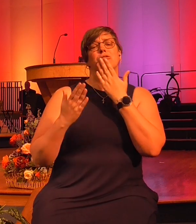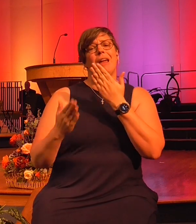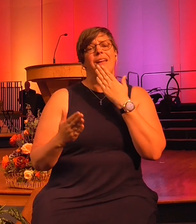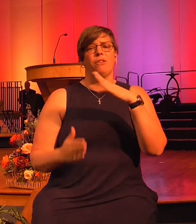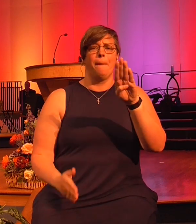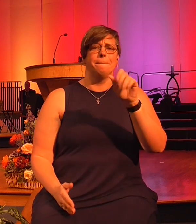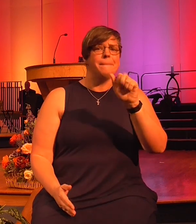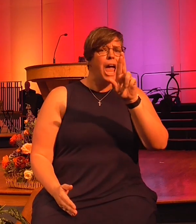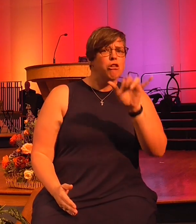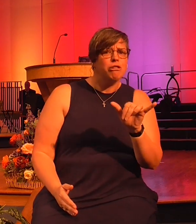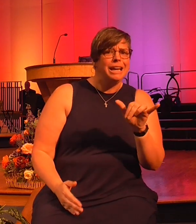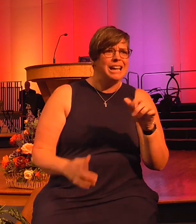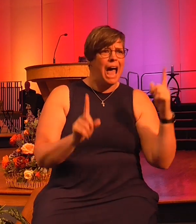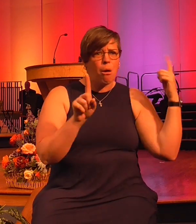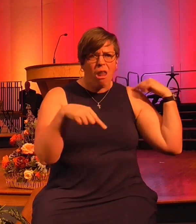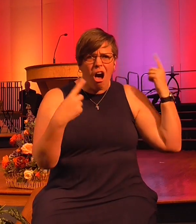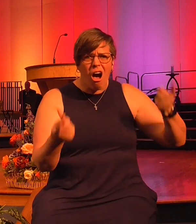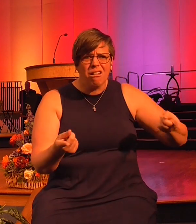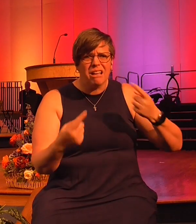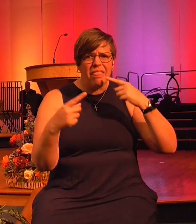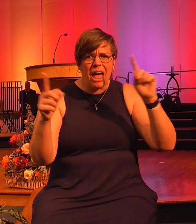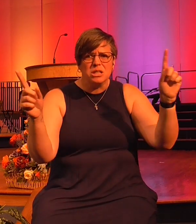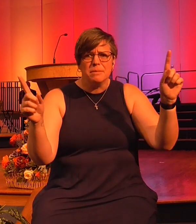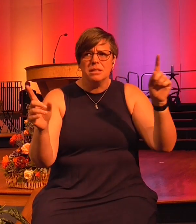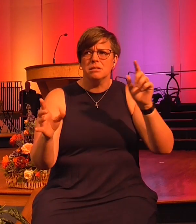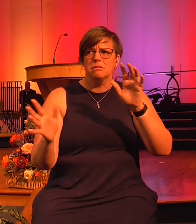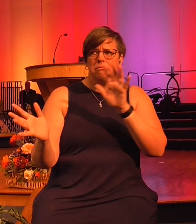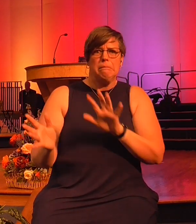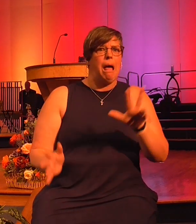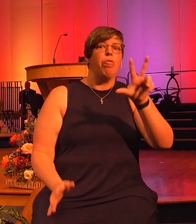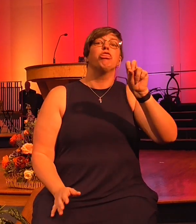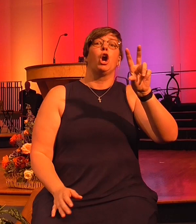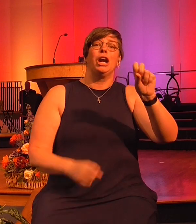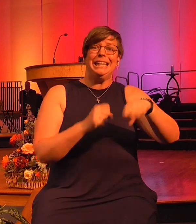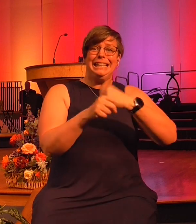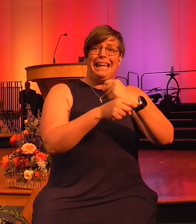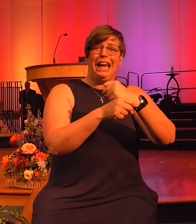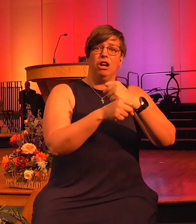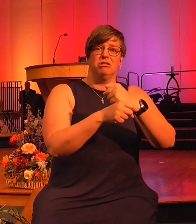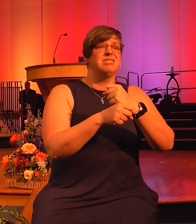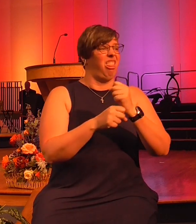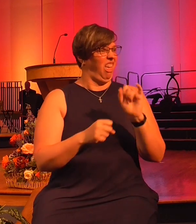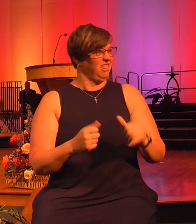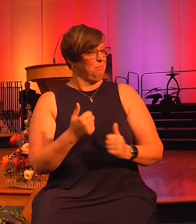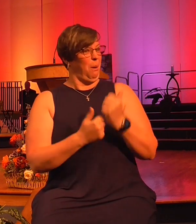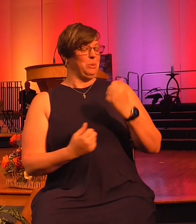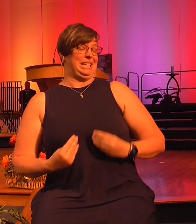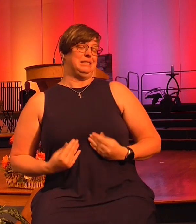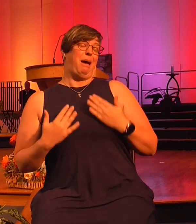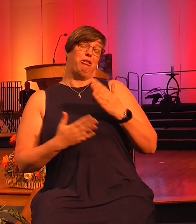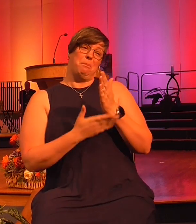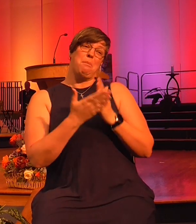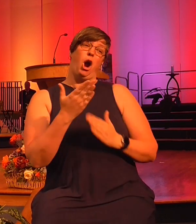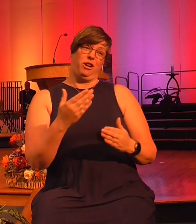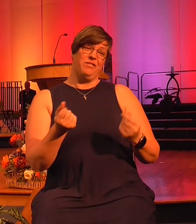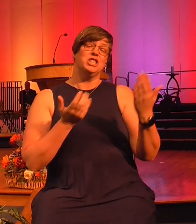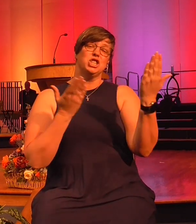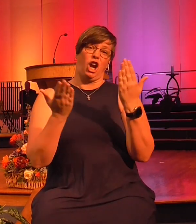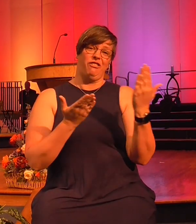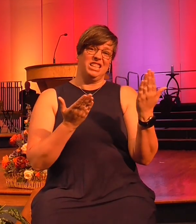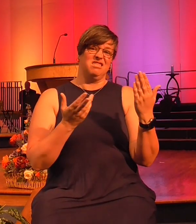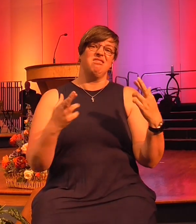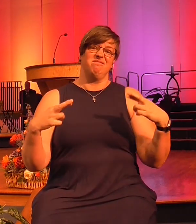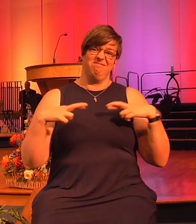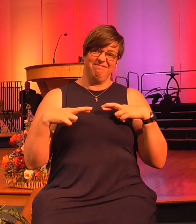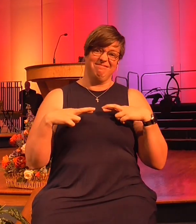Dr. Barry Ebert. How long have you been doing the announcements thing here? About 30 years. Most people's most inspiring part of the service.